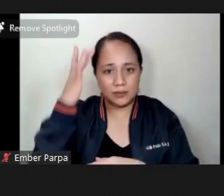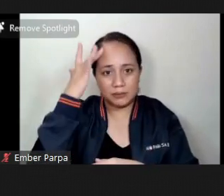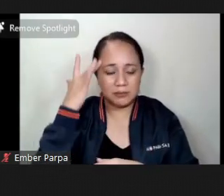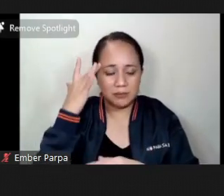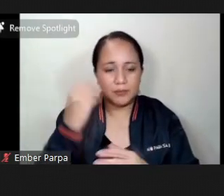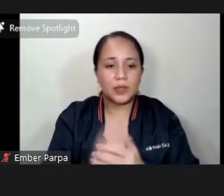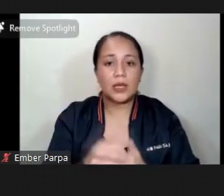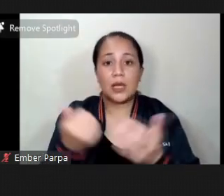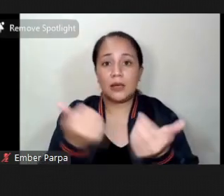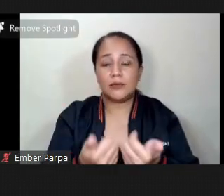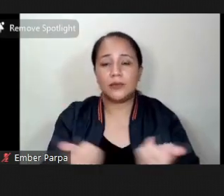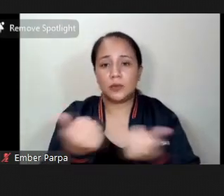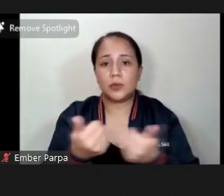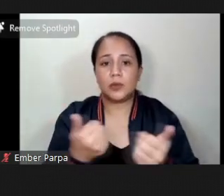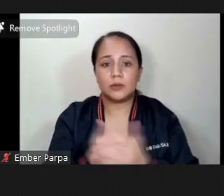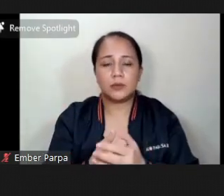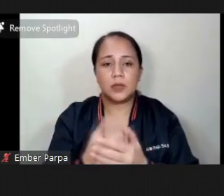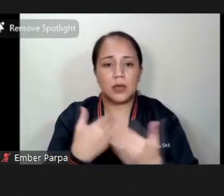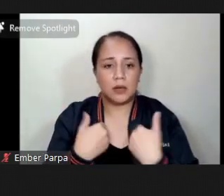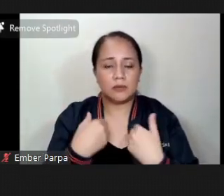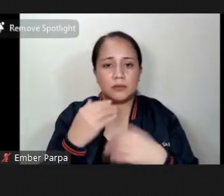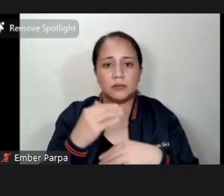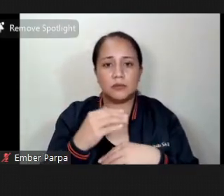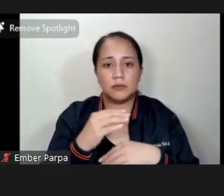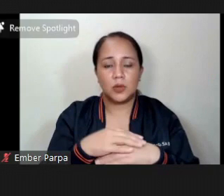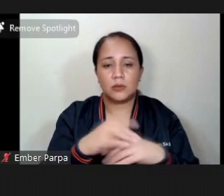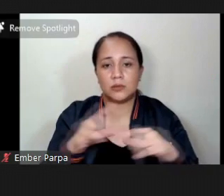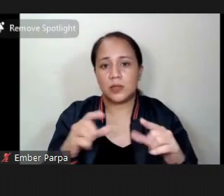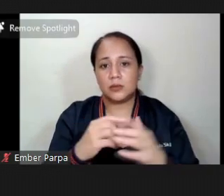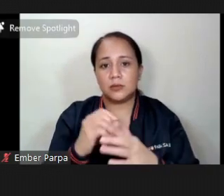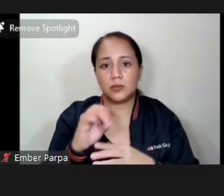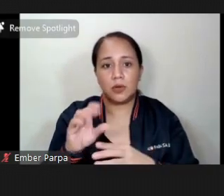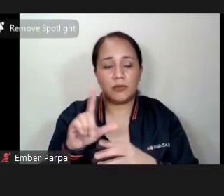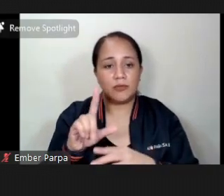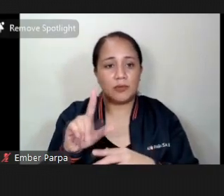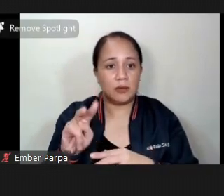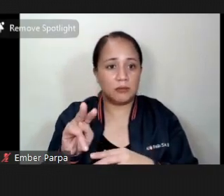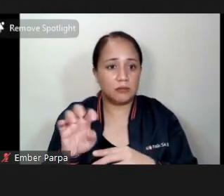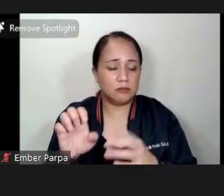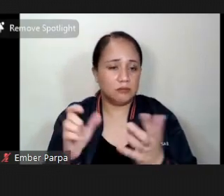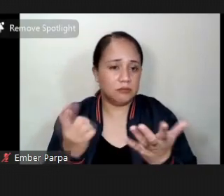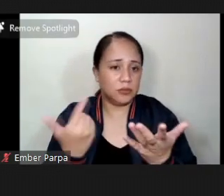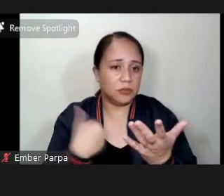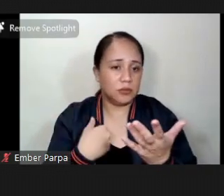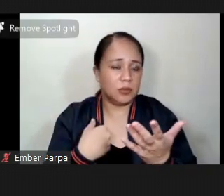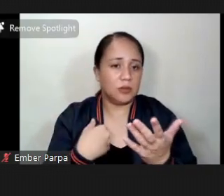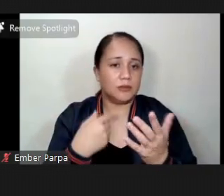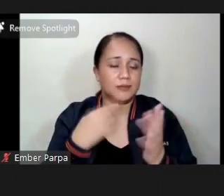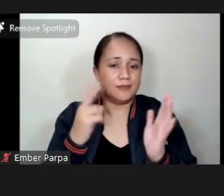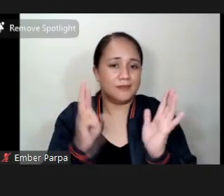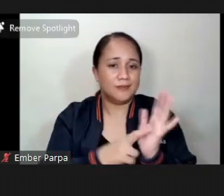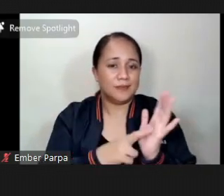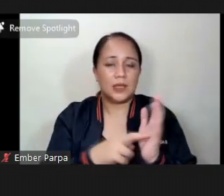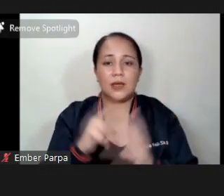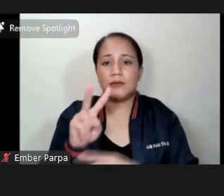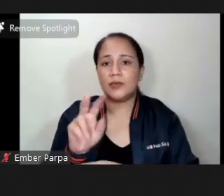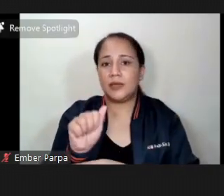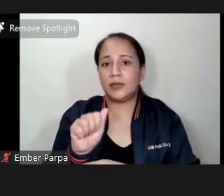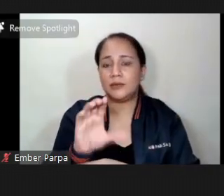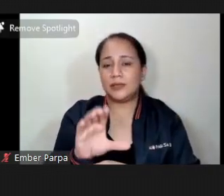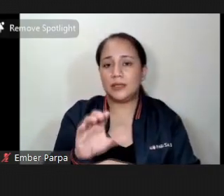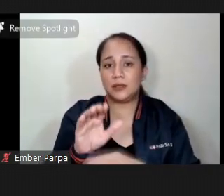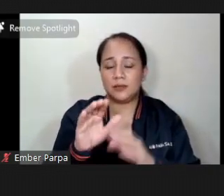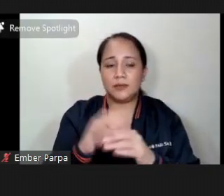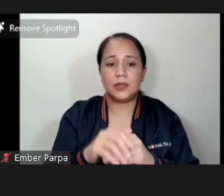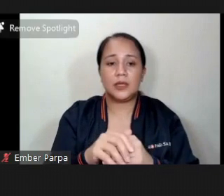mga available na online at offline na mekanismo ng pag-uulat para sa mga kaso ng VAC na pambata